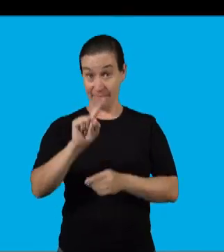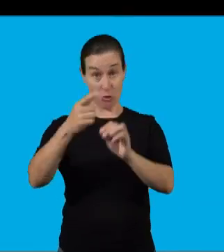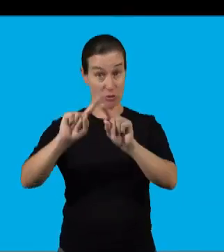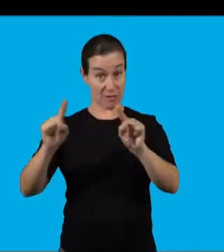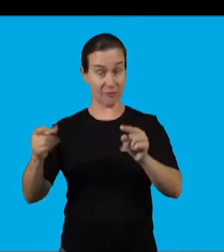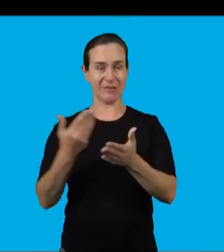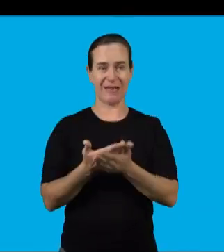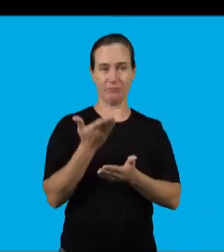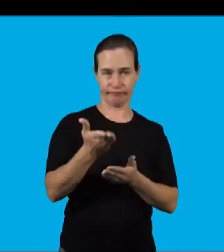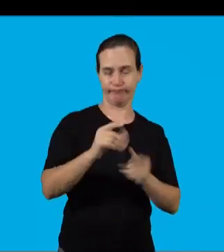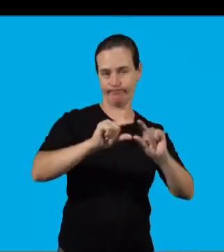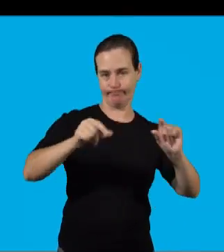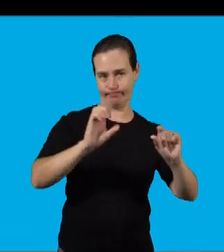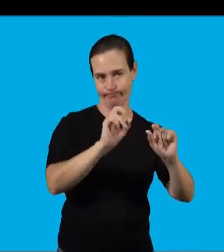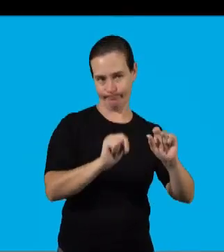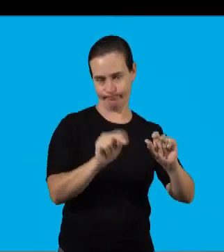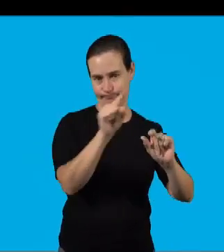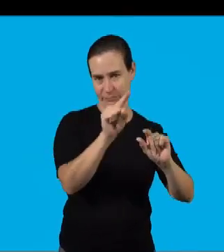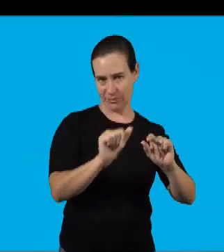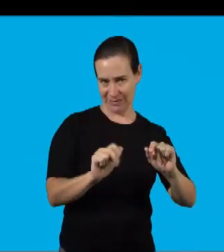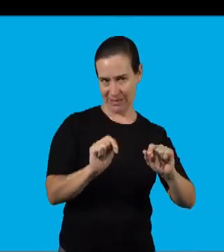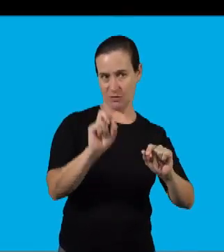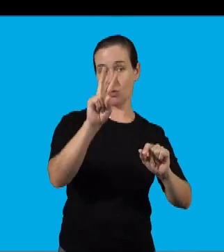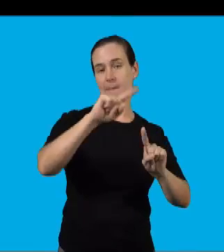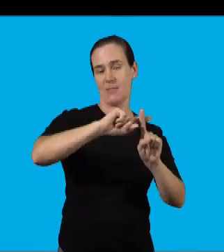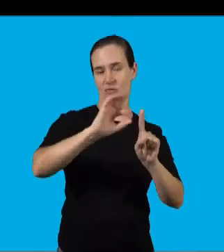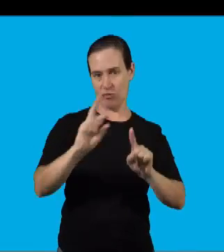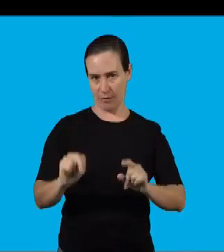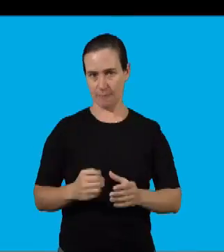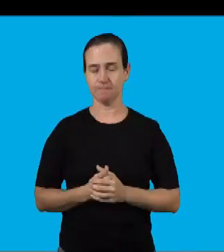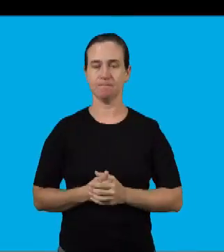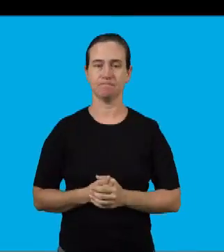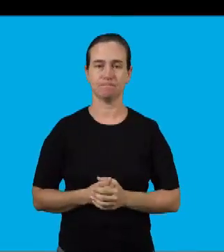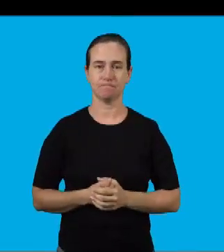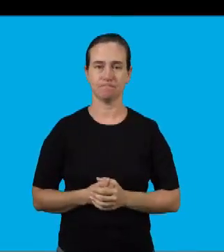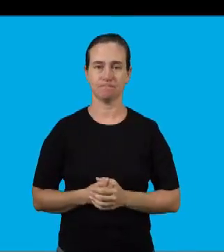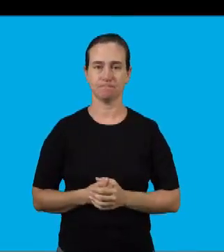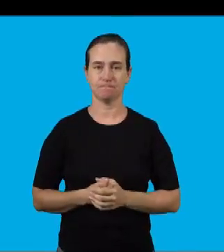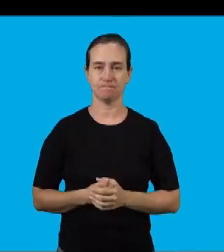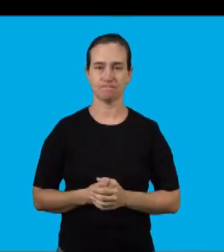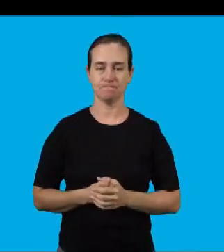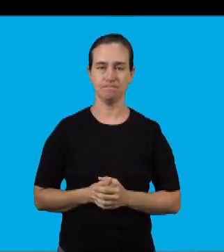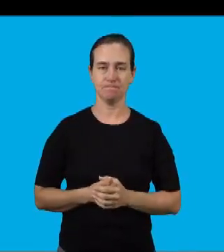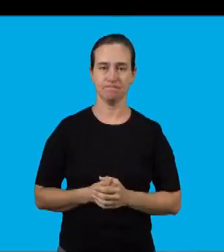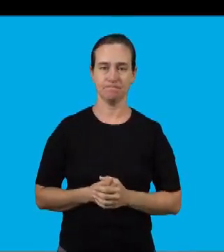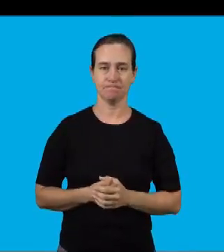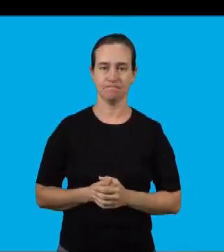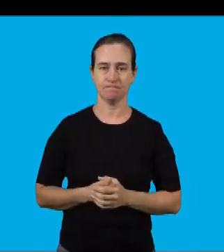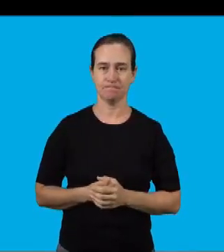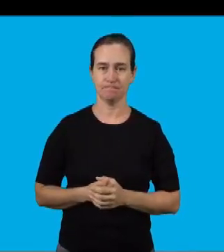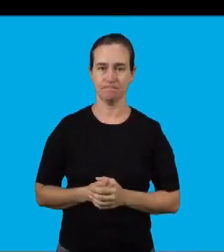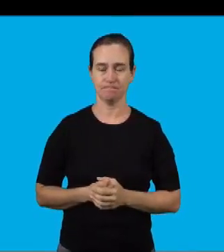equals to Sn is equals to 6n squared plus 3n. Remember that